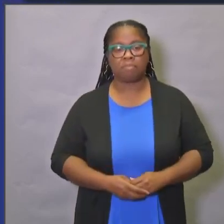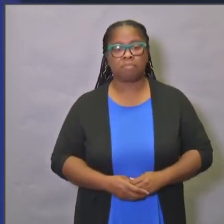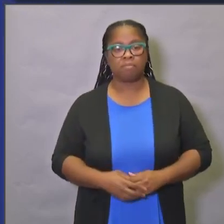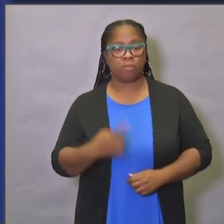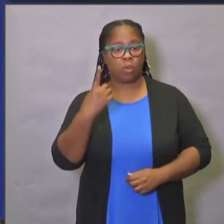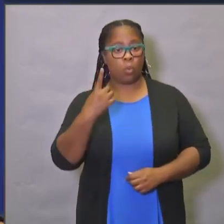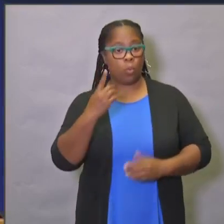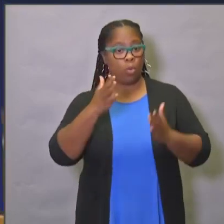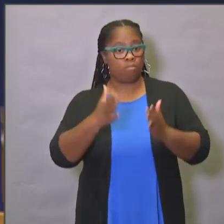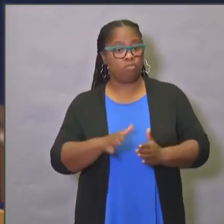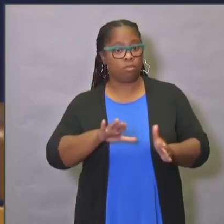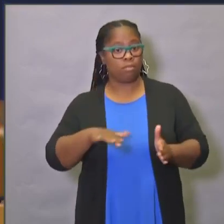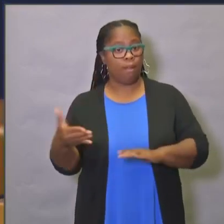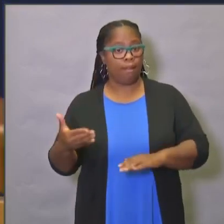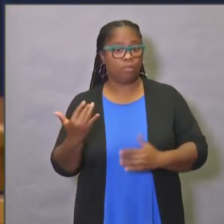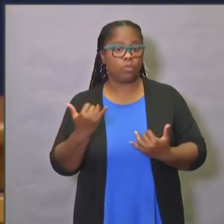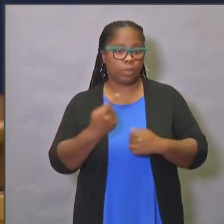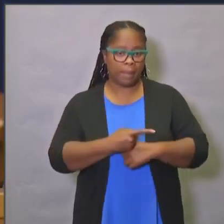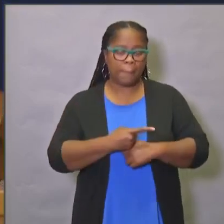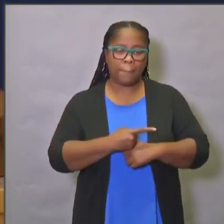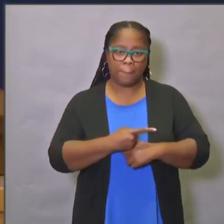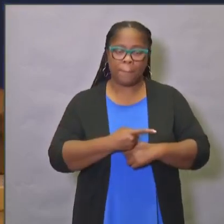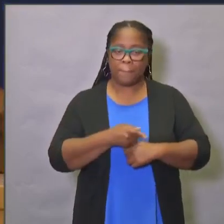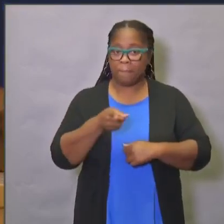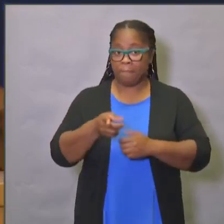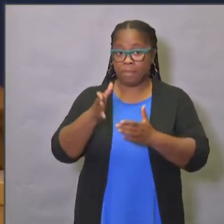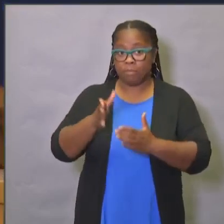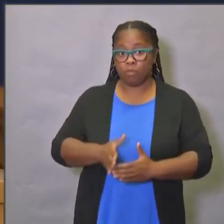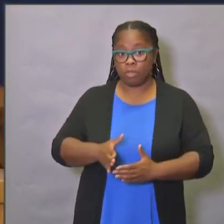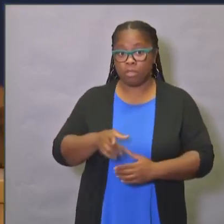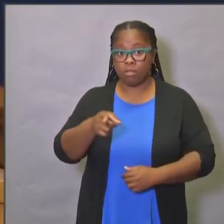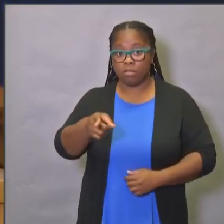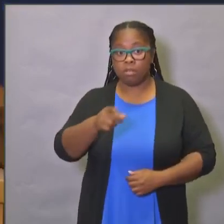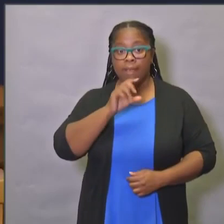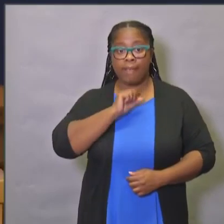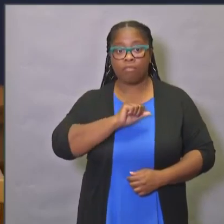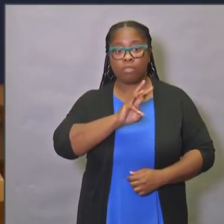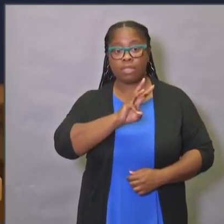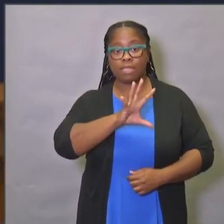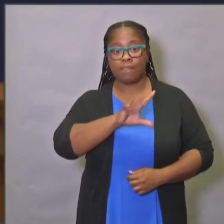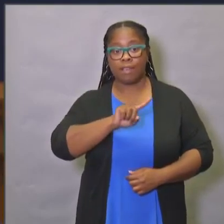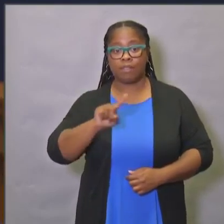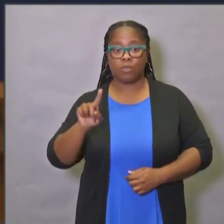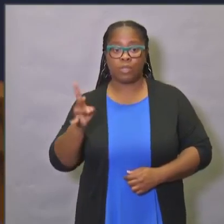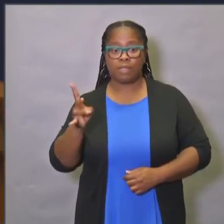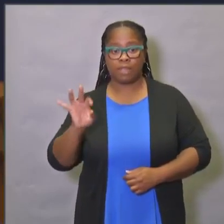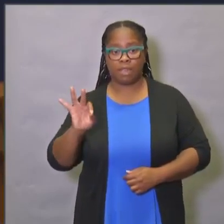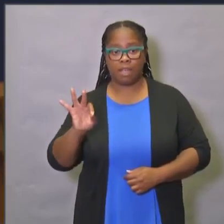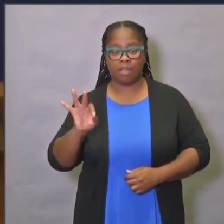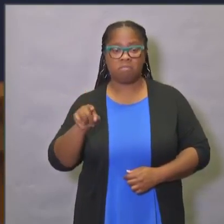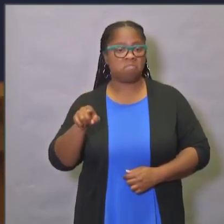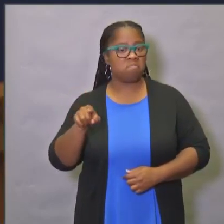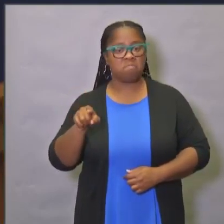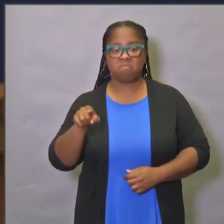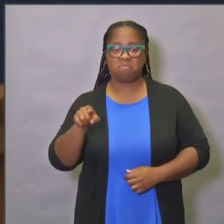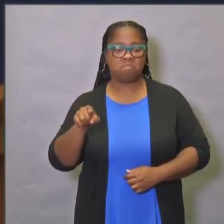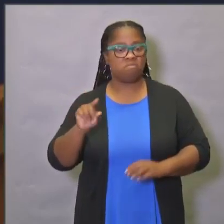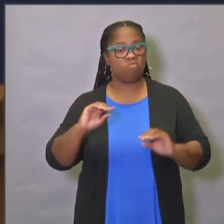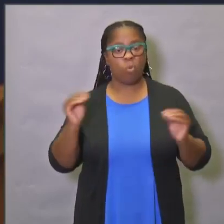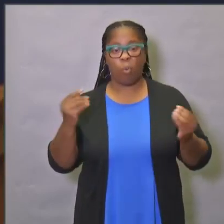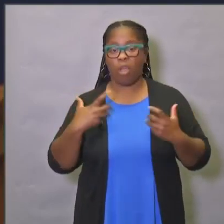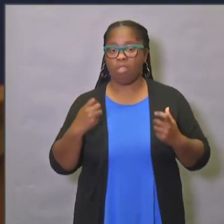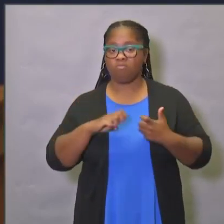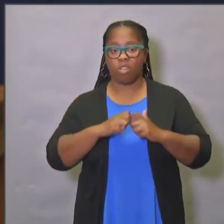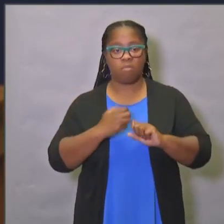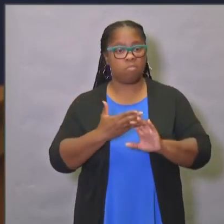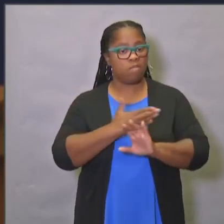one additional death today. This person was between the ages of 65 and 79, and they did not have underlying